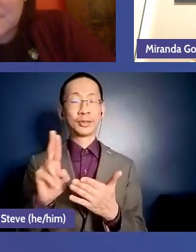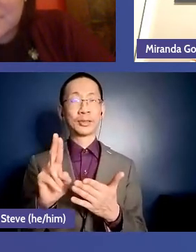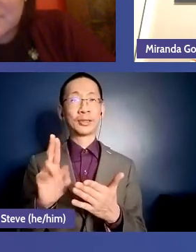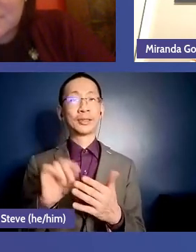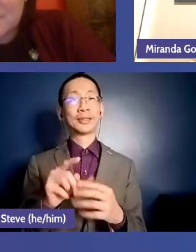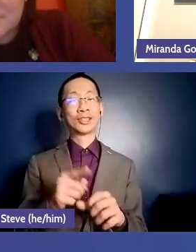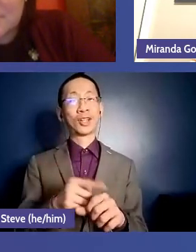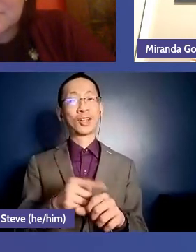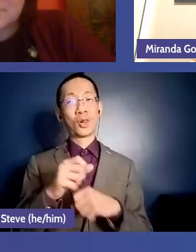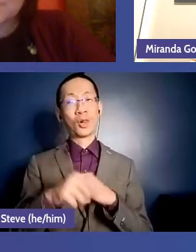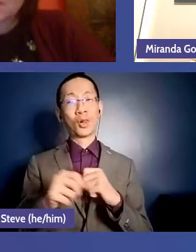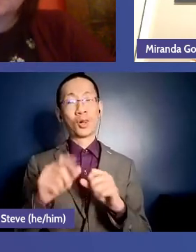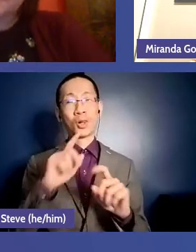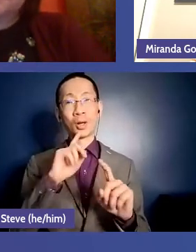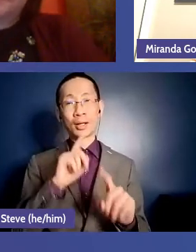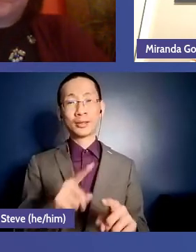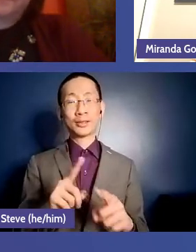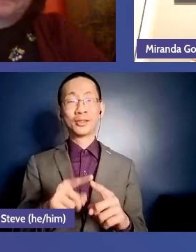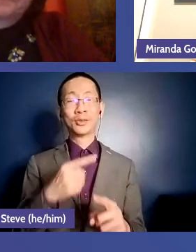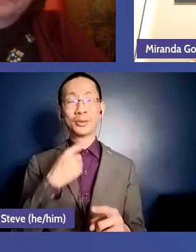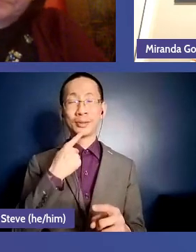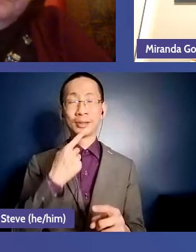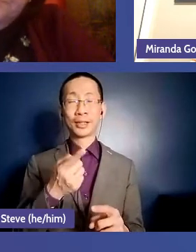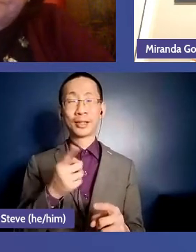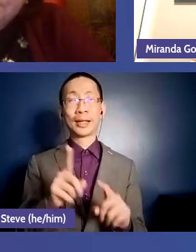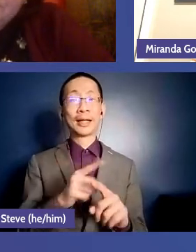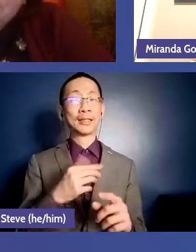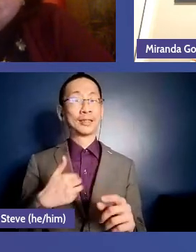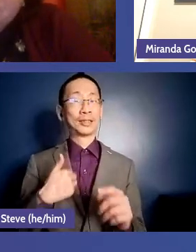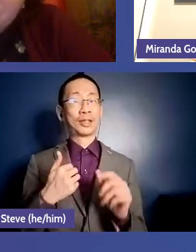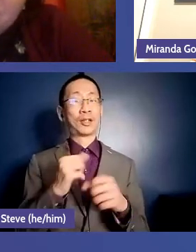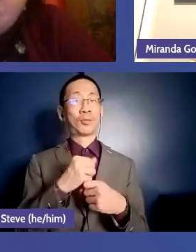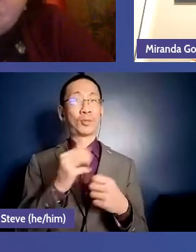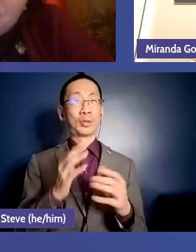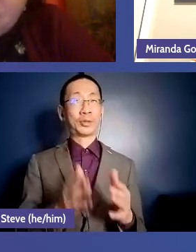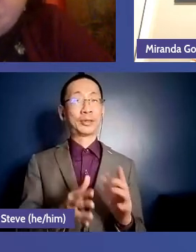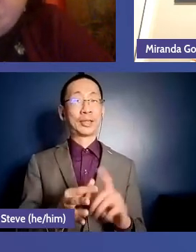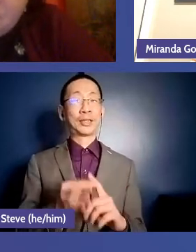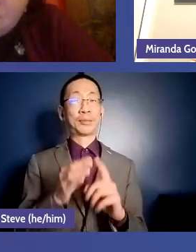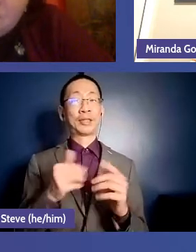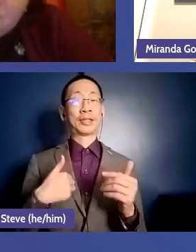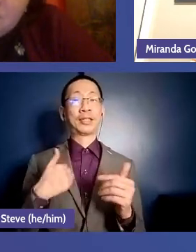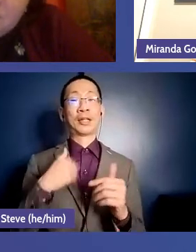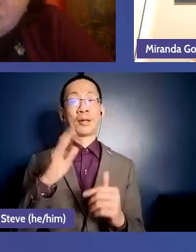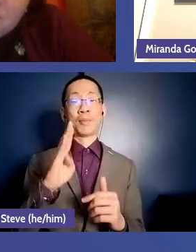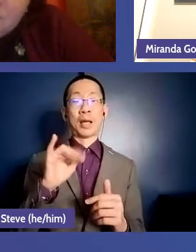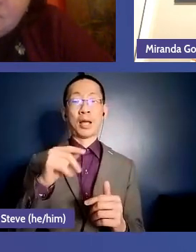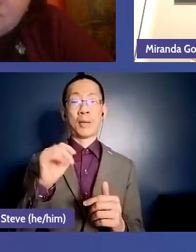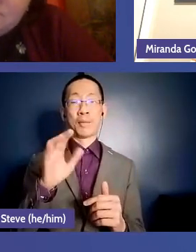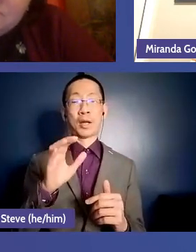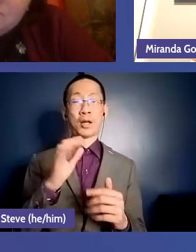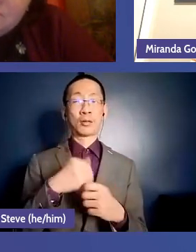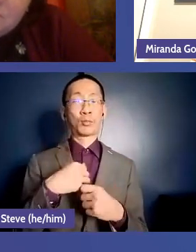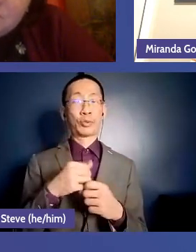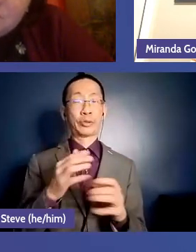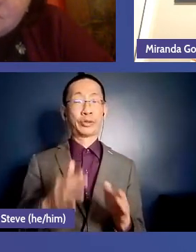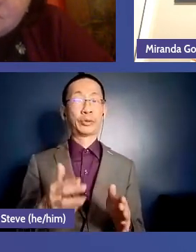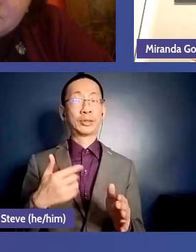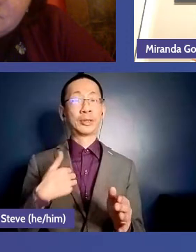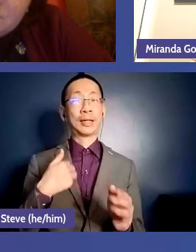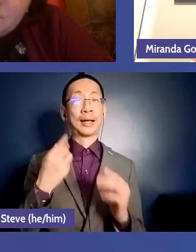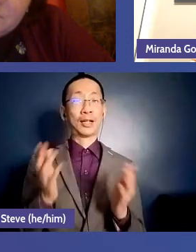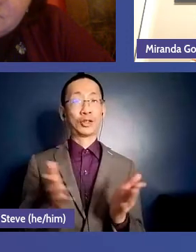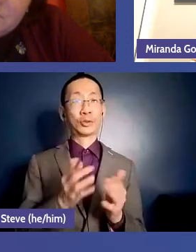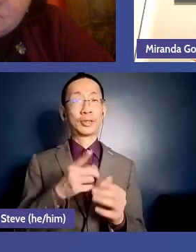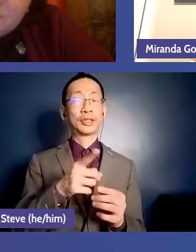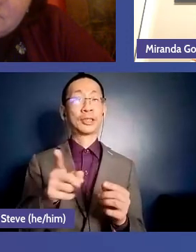long-winded way of saying as young producers, especially young BIPOC producers, I want to encourage them that there